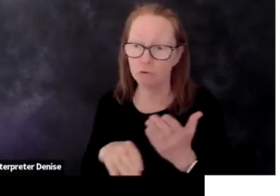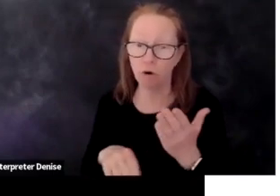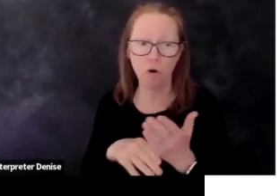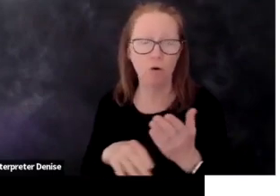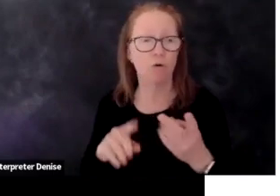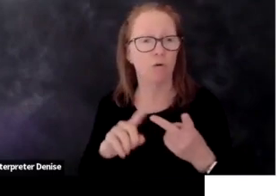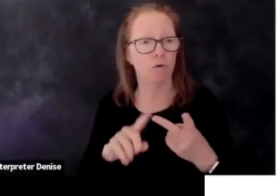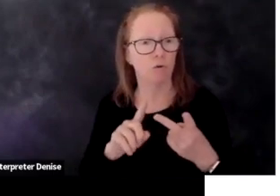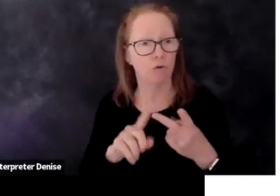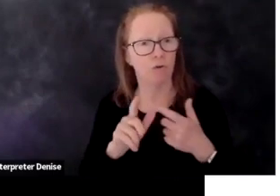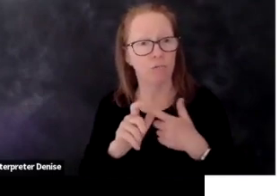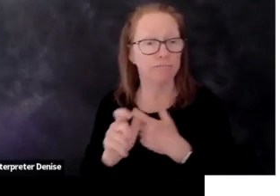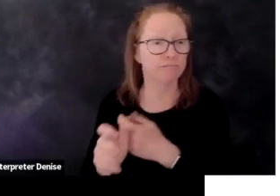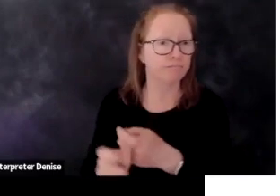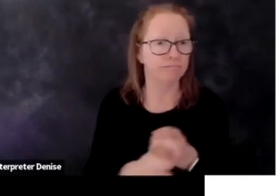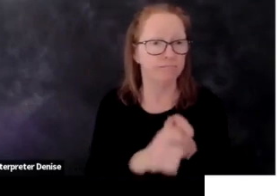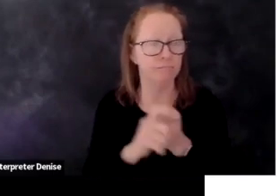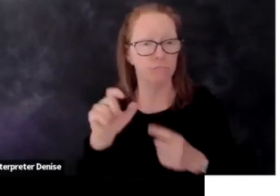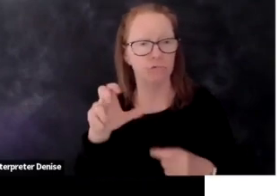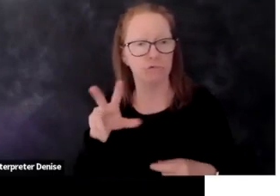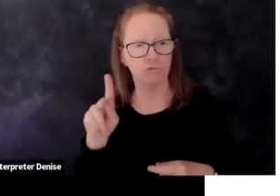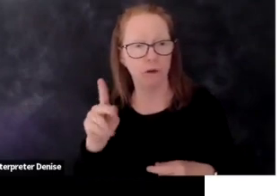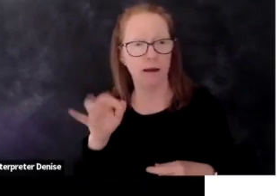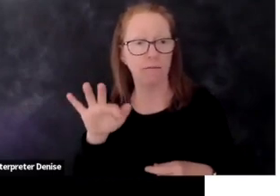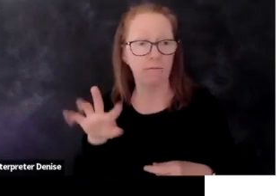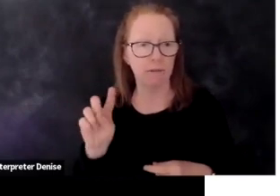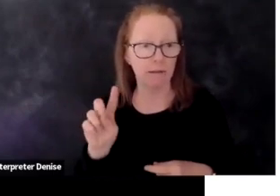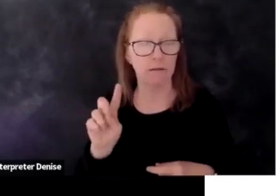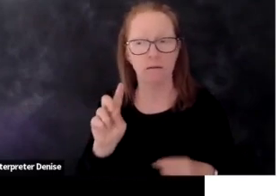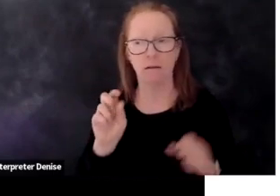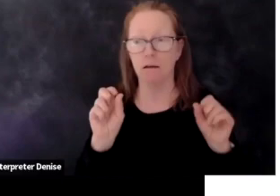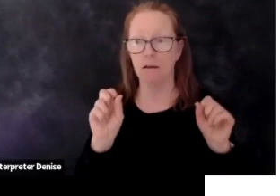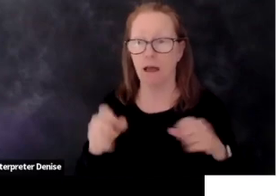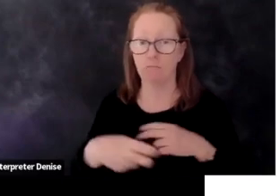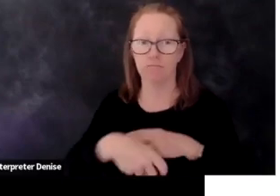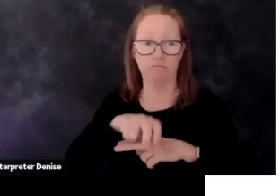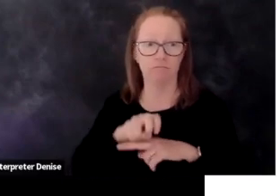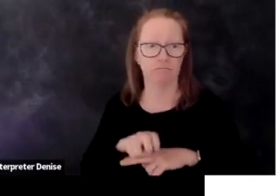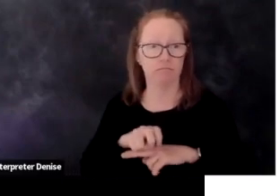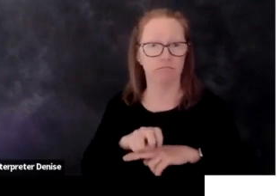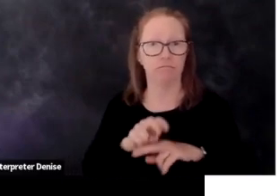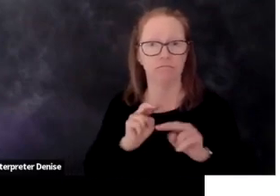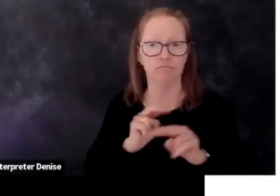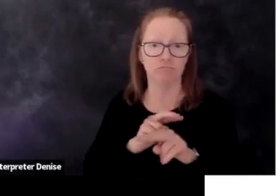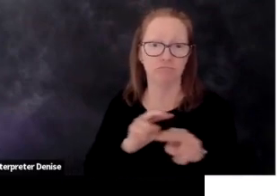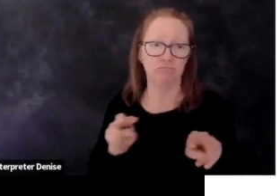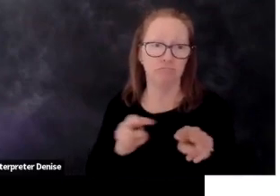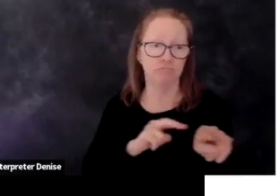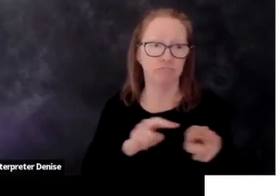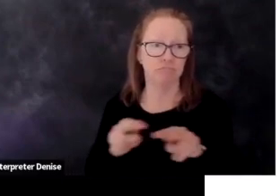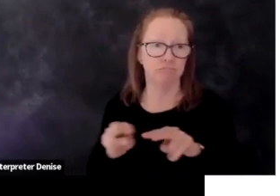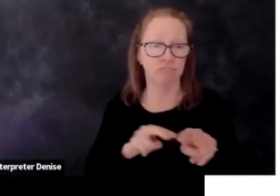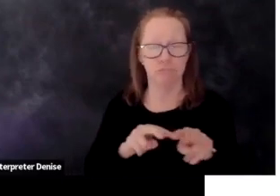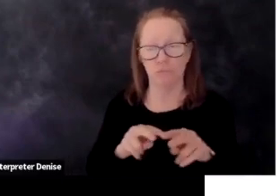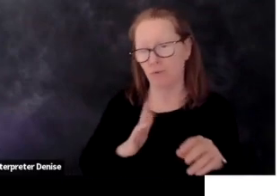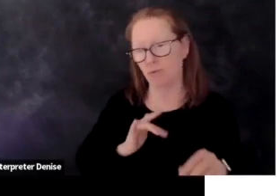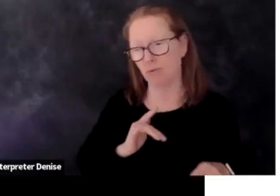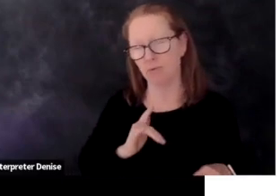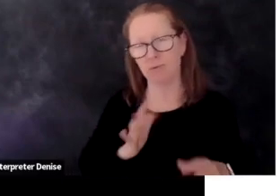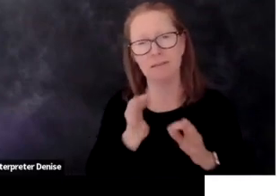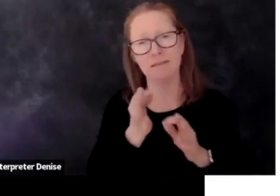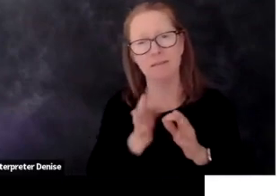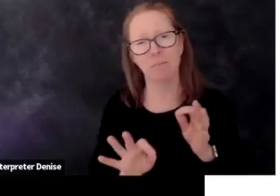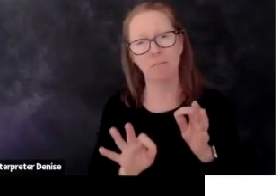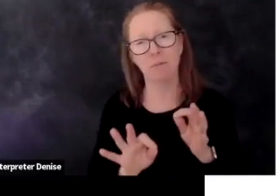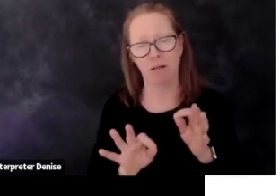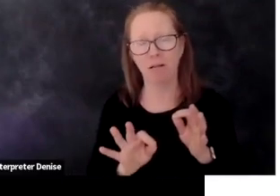and field, they have a place to sit. And I really appreciated that simple request. So we're going to add benches to